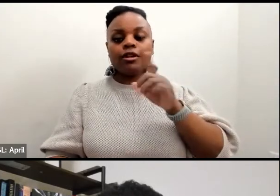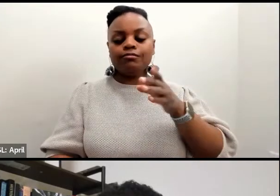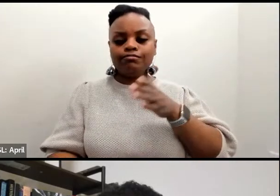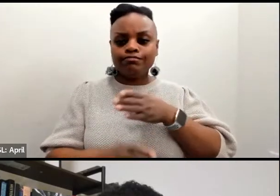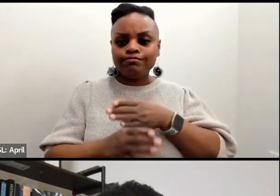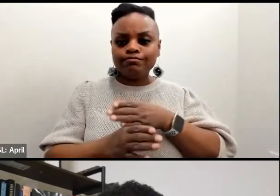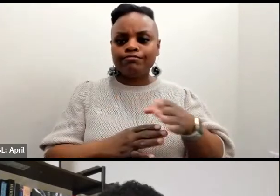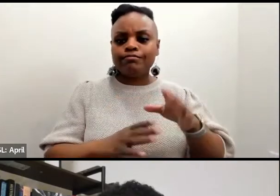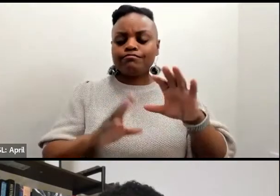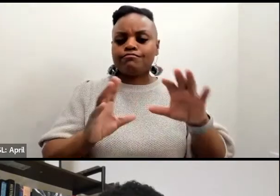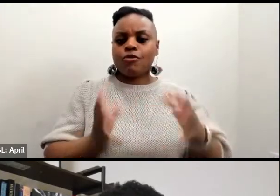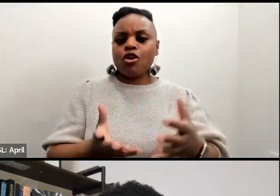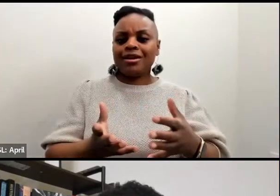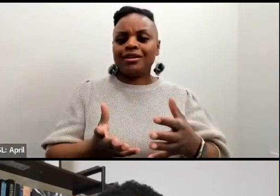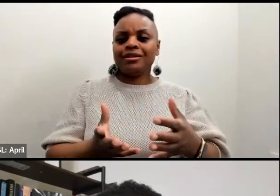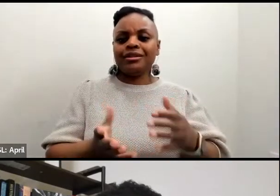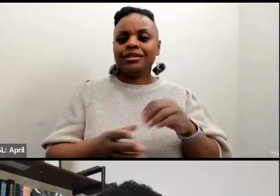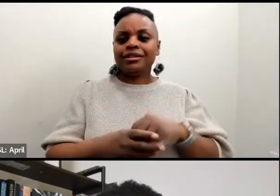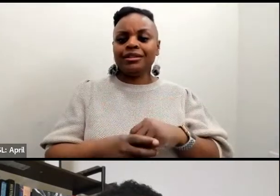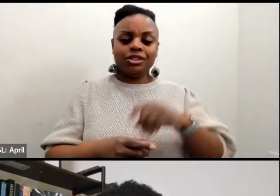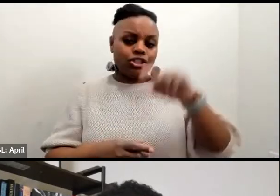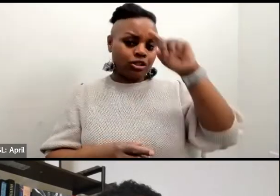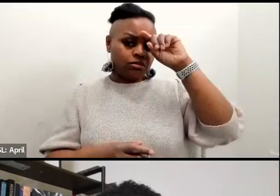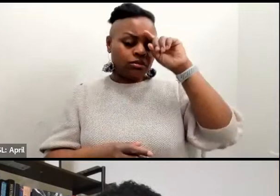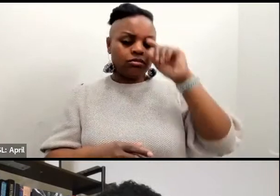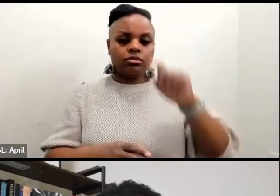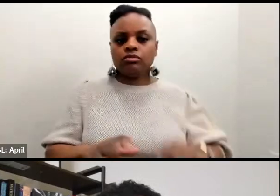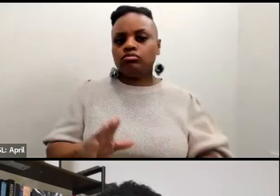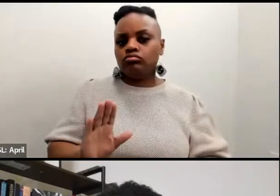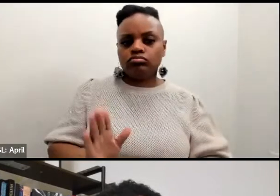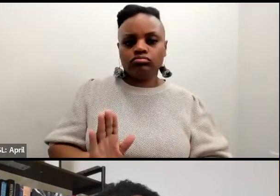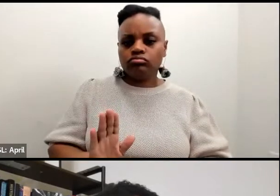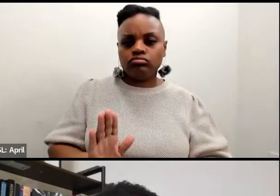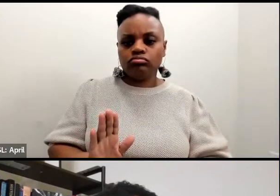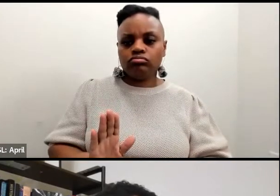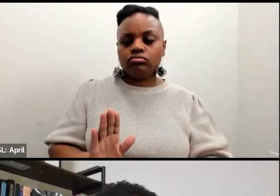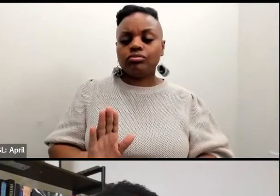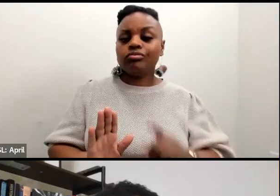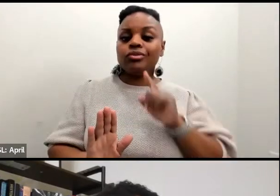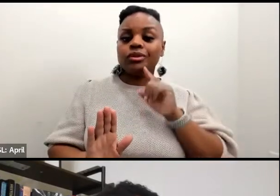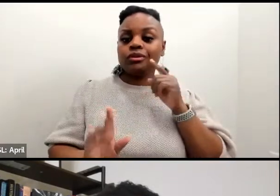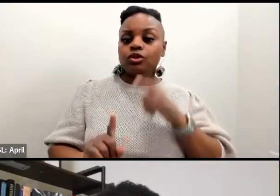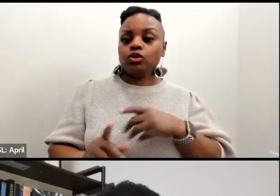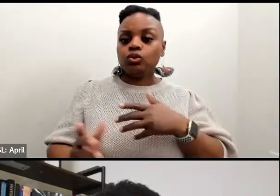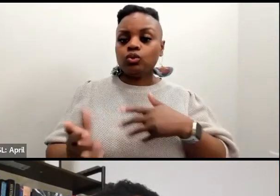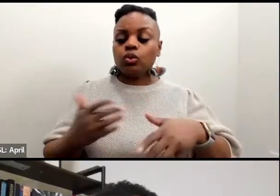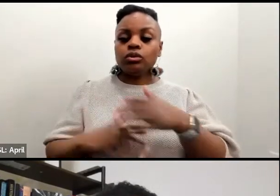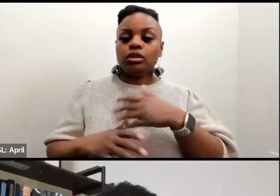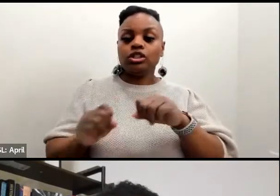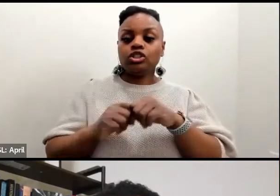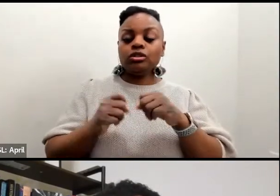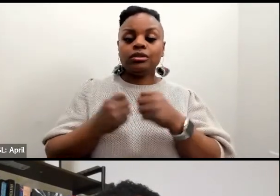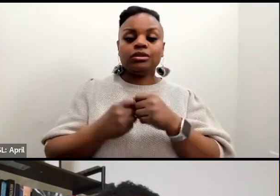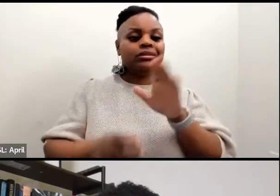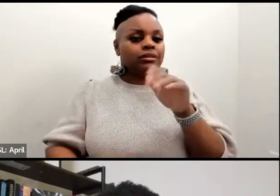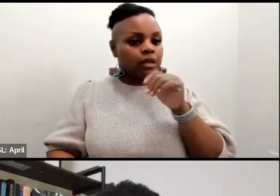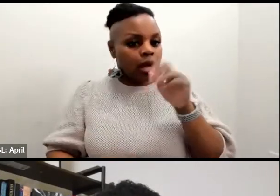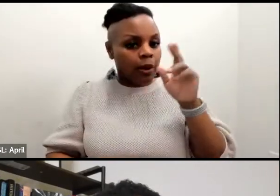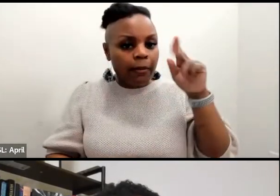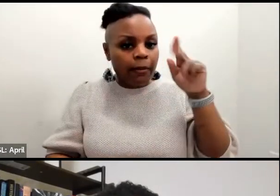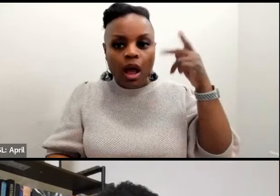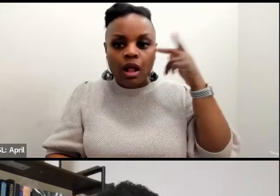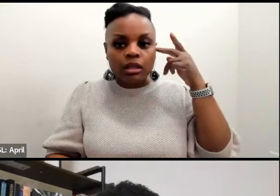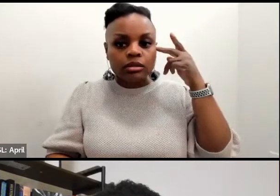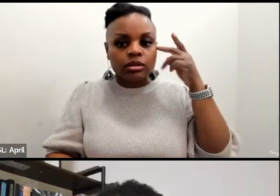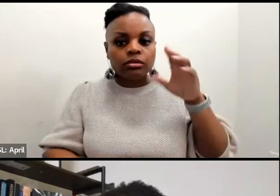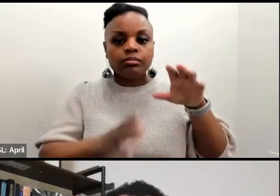social organization, but by design, it's not a political party. It lacks a clear-cut political mission. And this is something people in the street